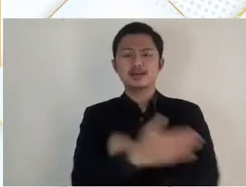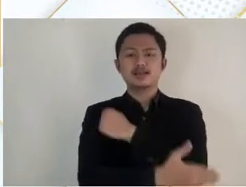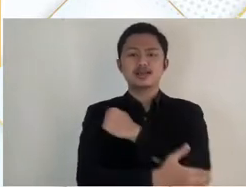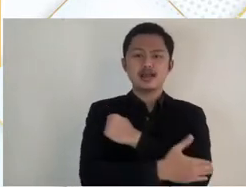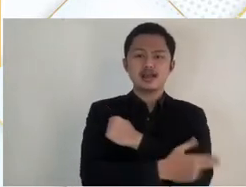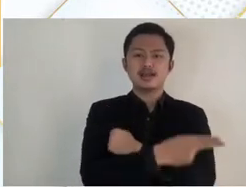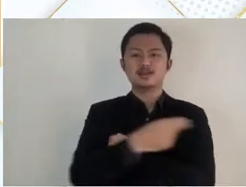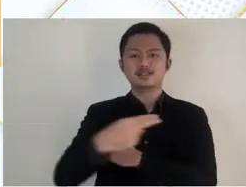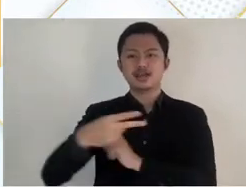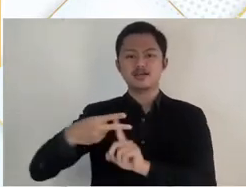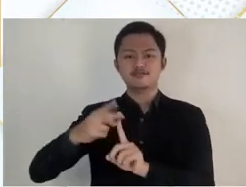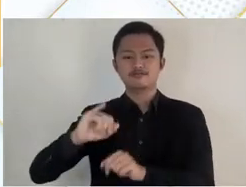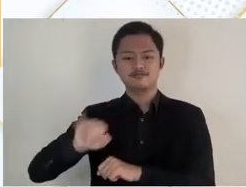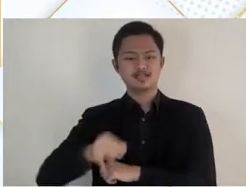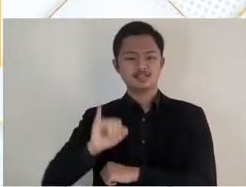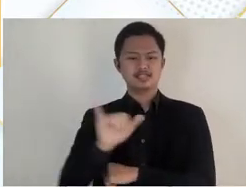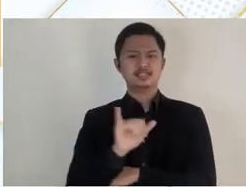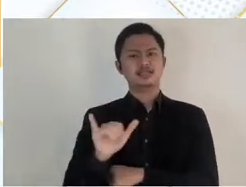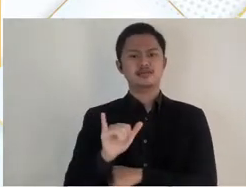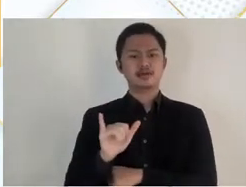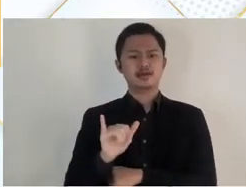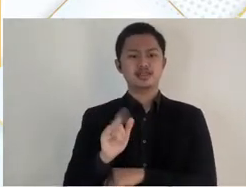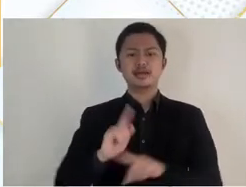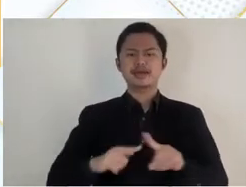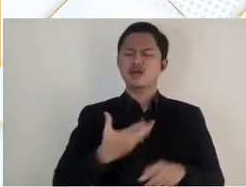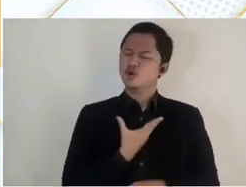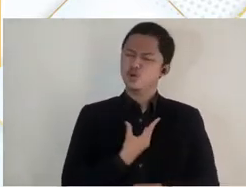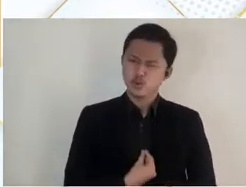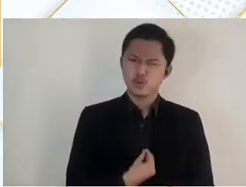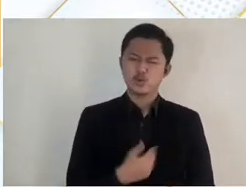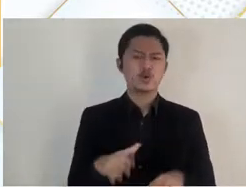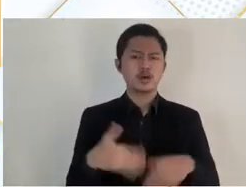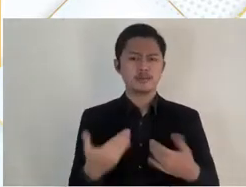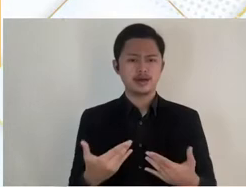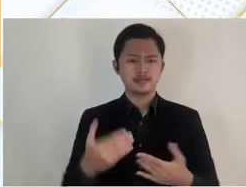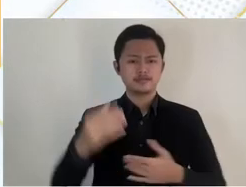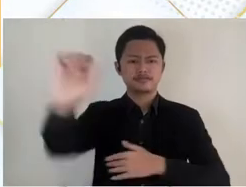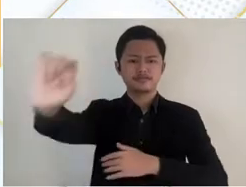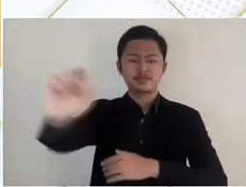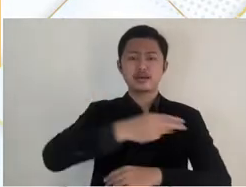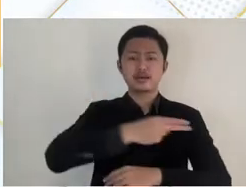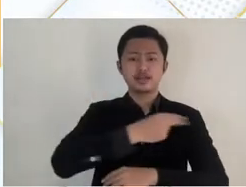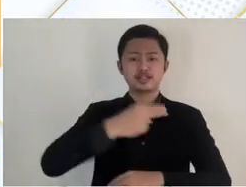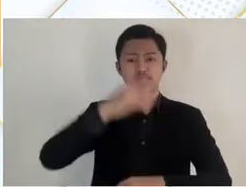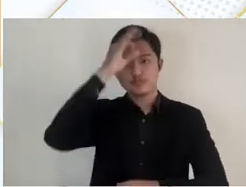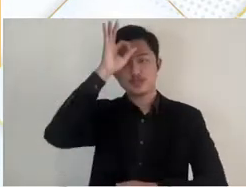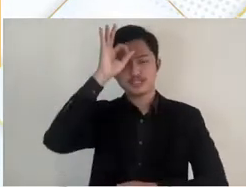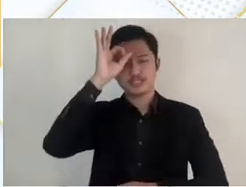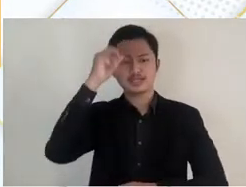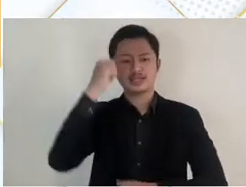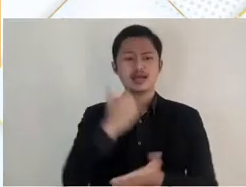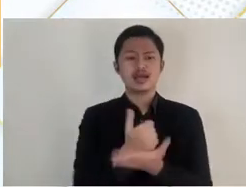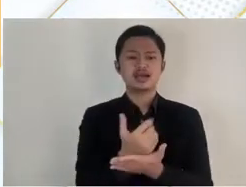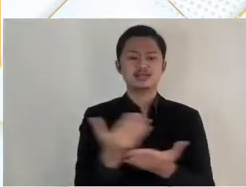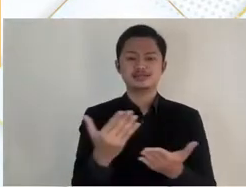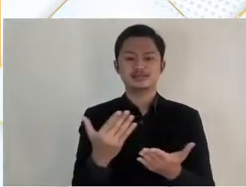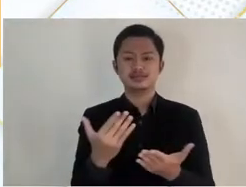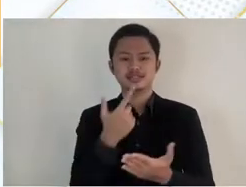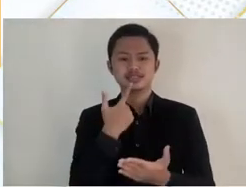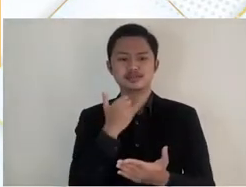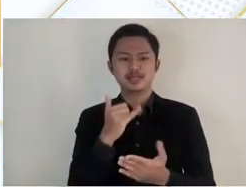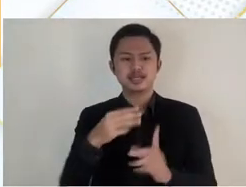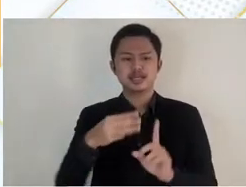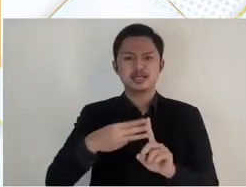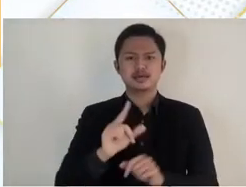Fiji as well. Ironically, a lot of police deployments from Indonesia have been from the mobile brigade or BRIMOB, so